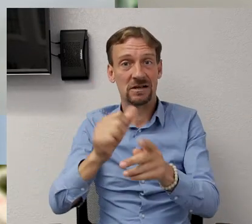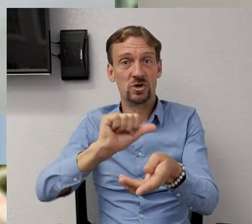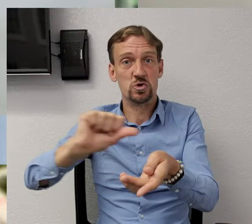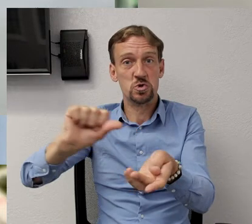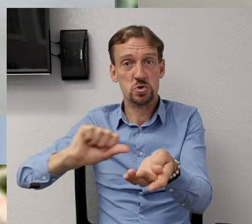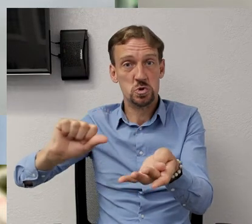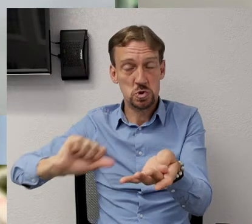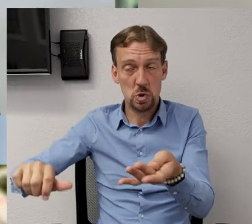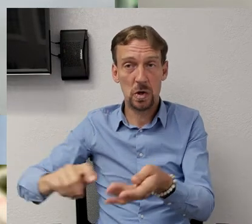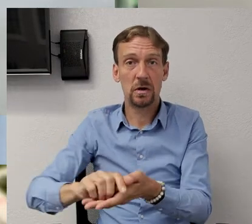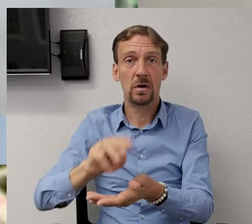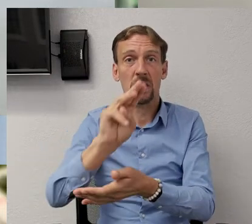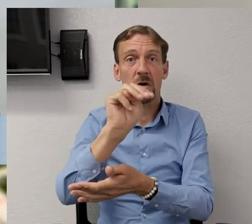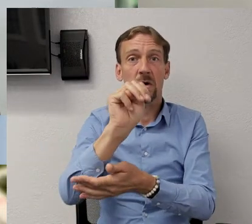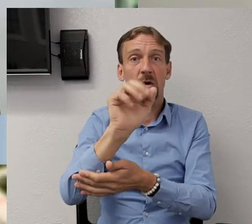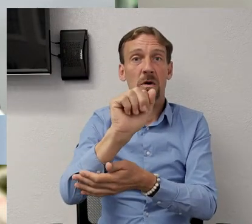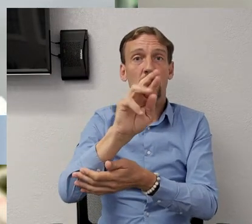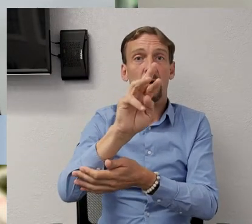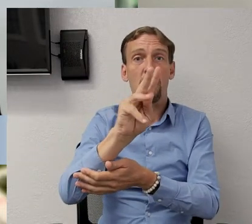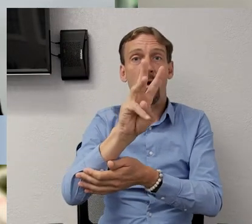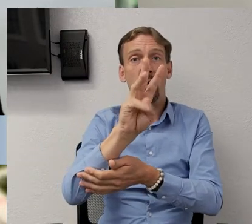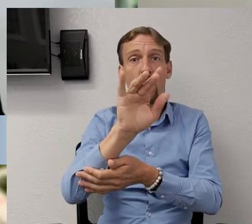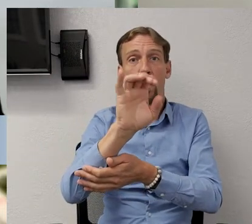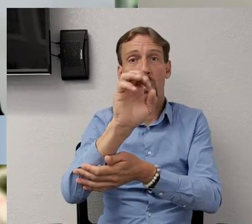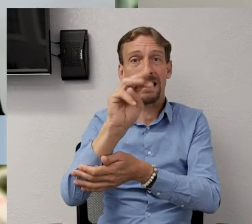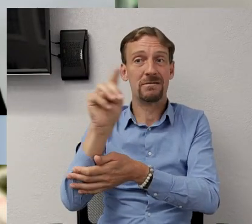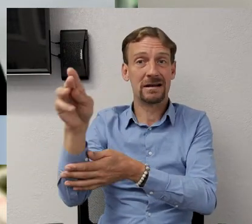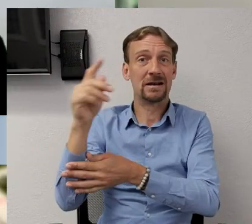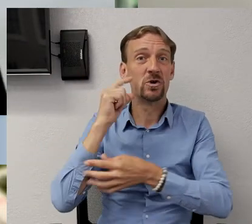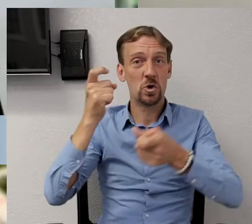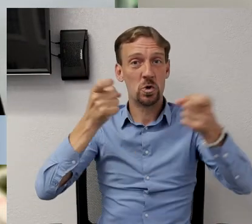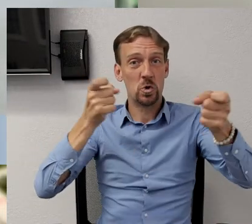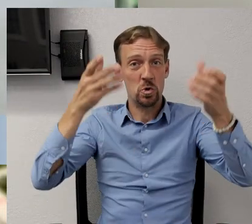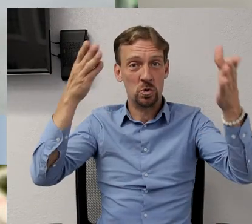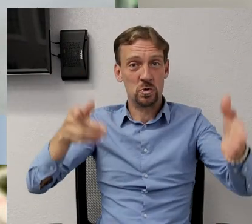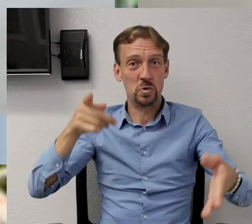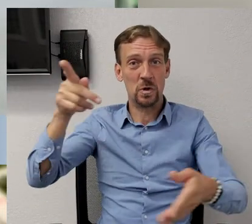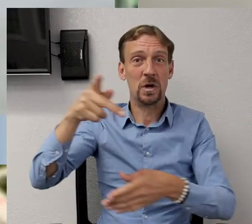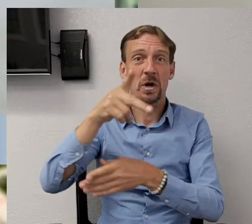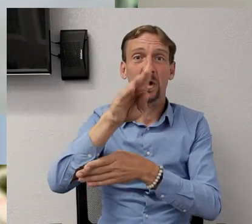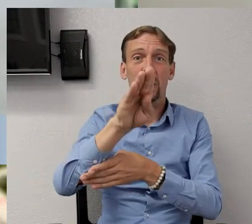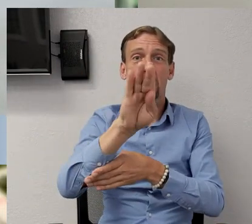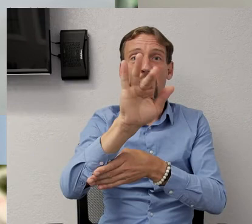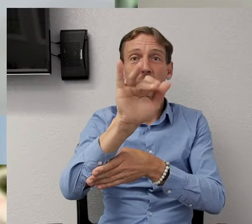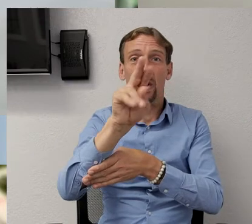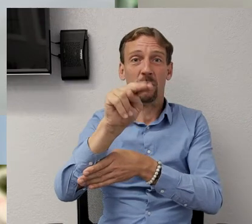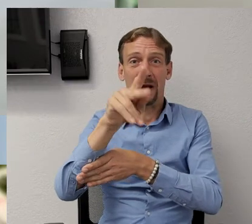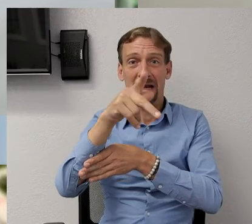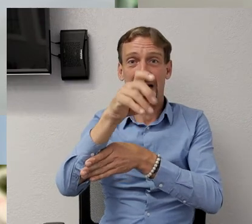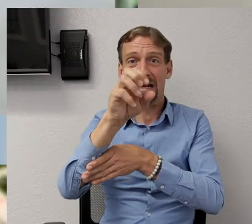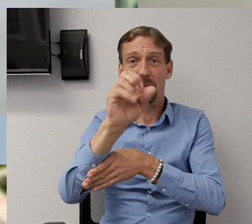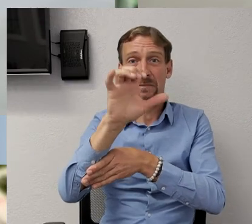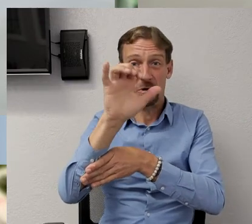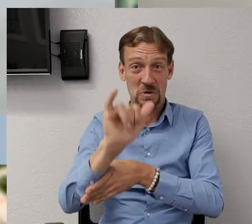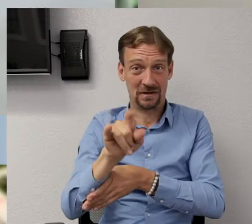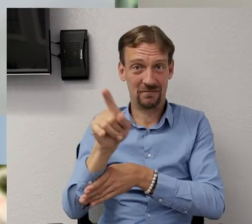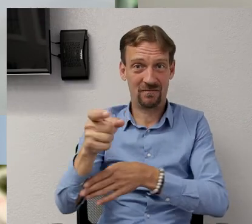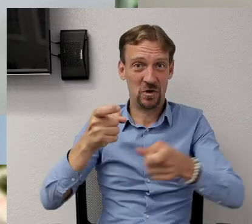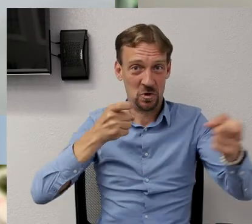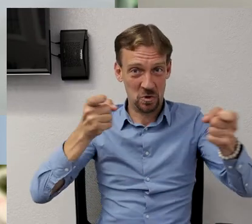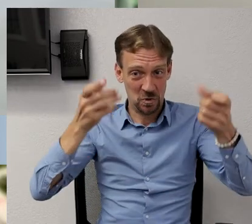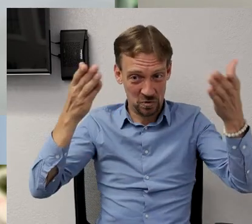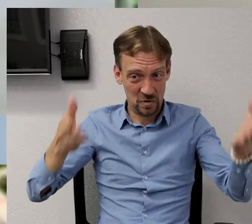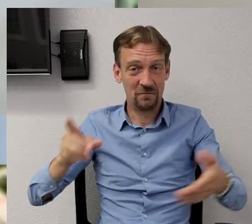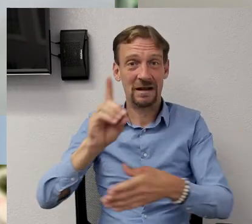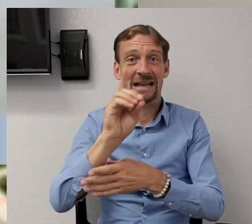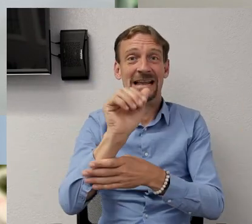our medical director of our OR governance committee, Brian Piercy, our director of surgical services, Dan